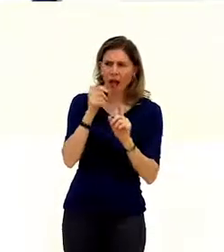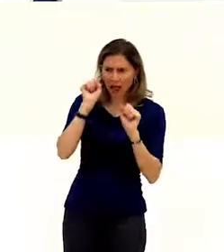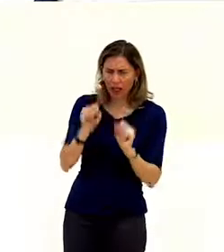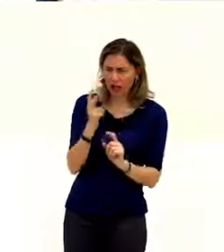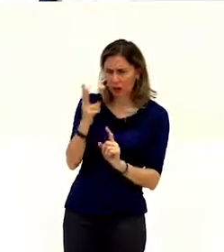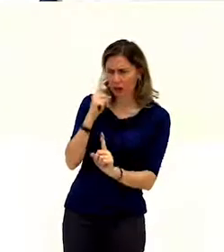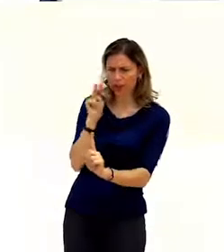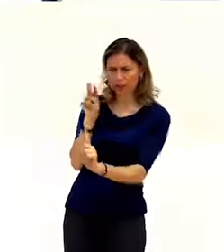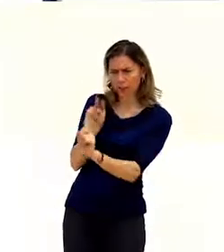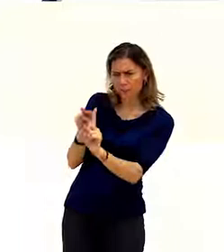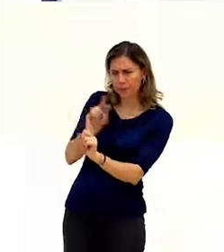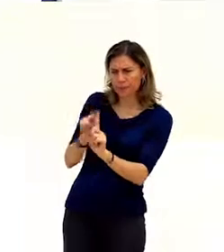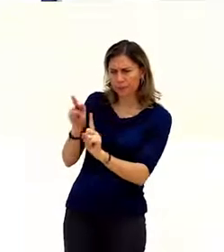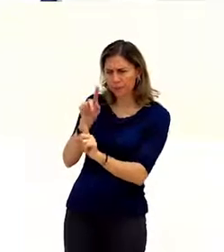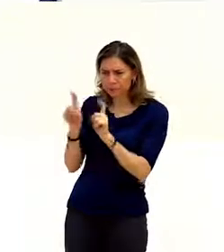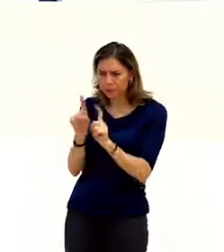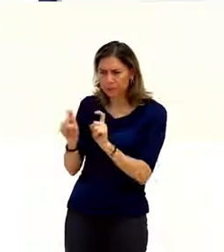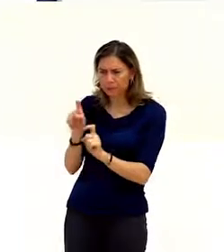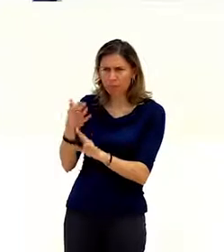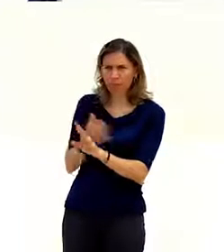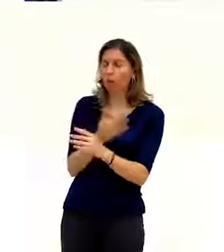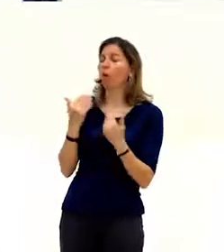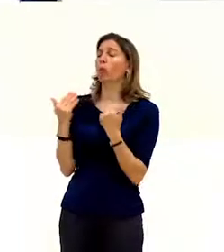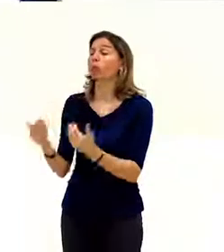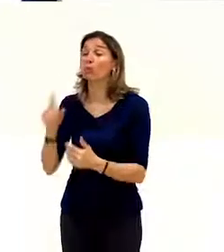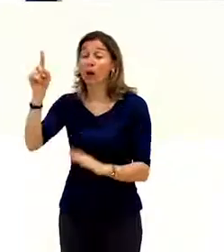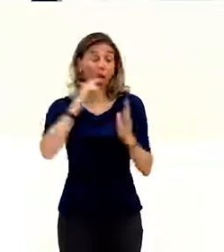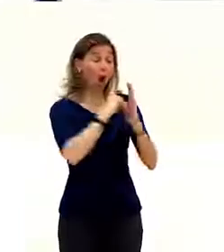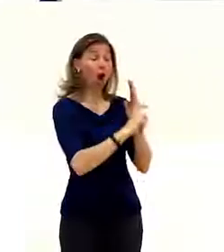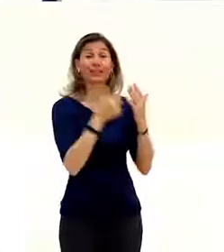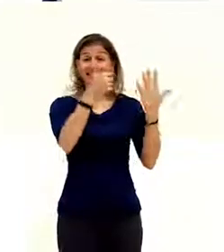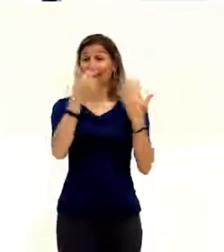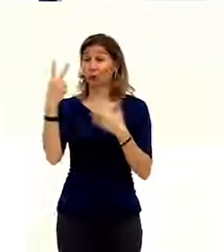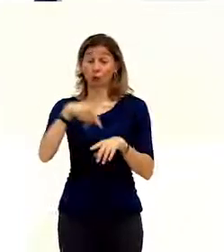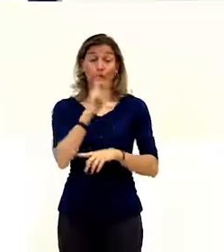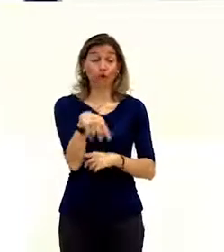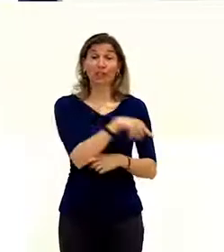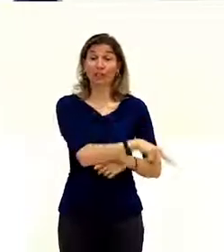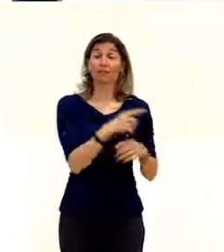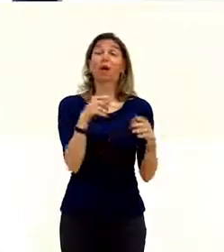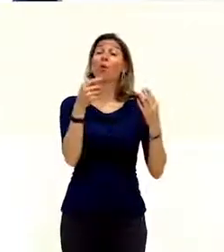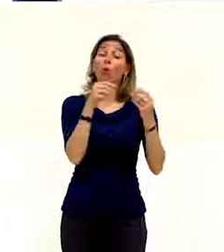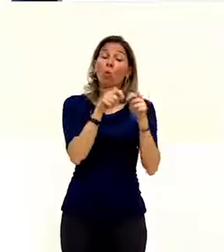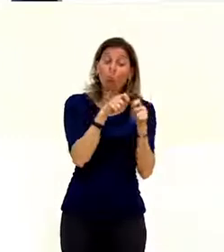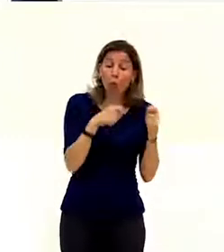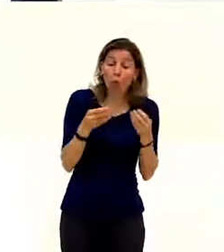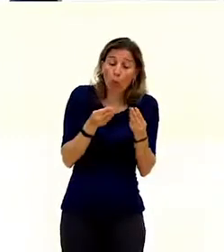state is Article 62 of the directives, which allows for quality assurance